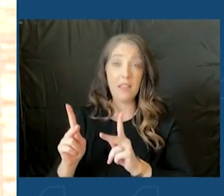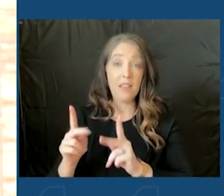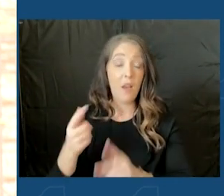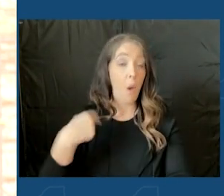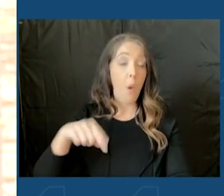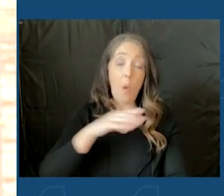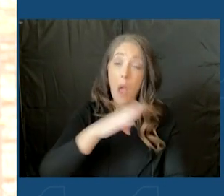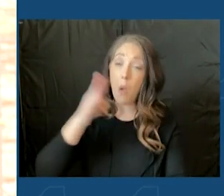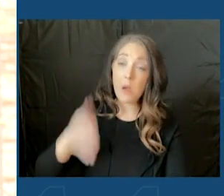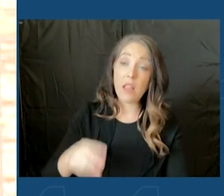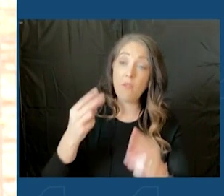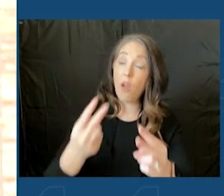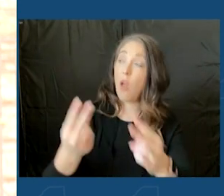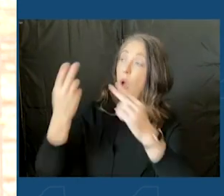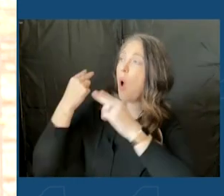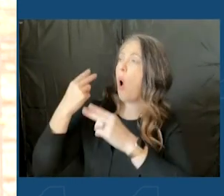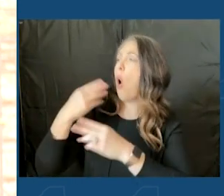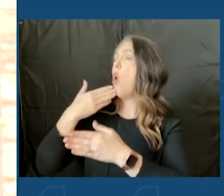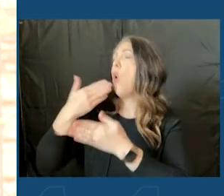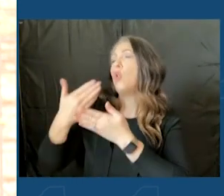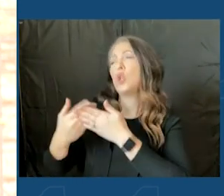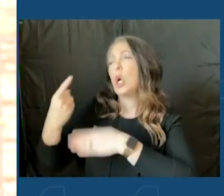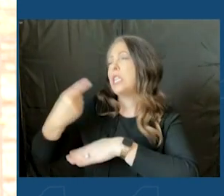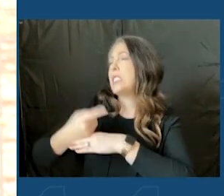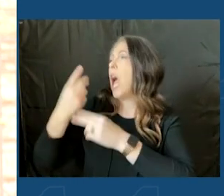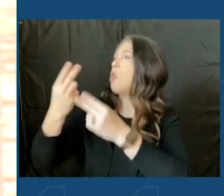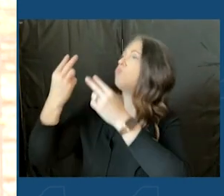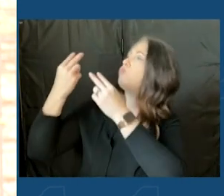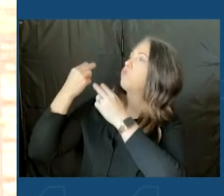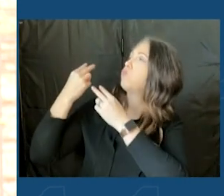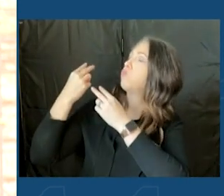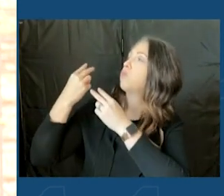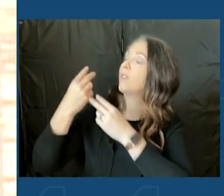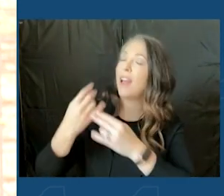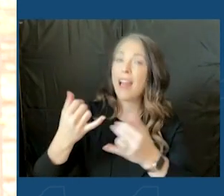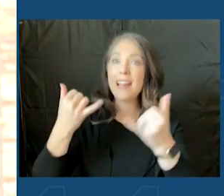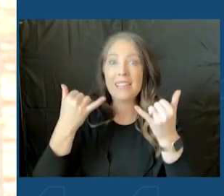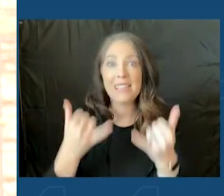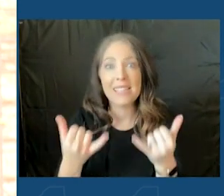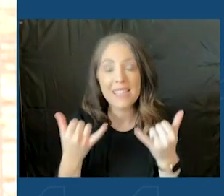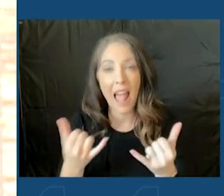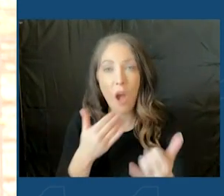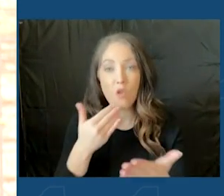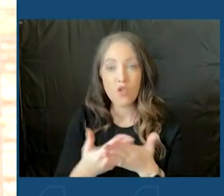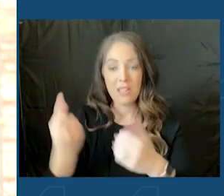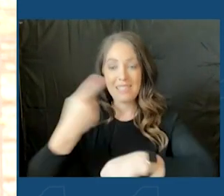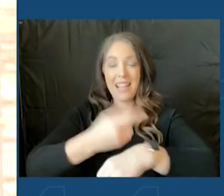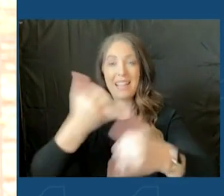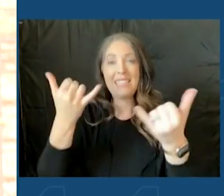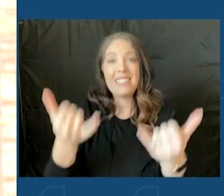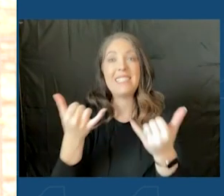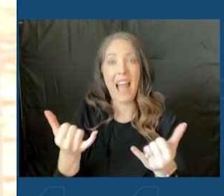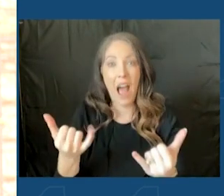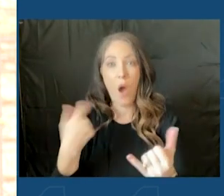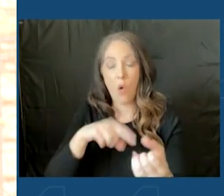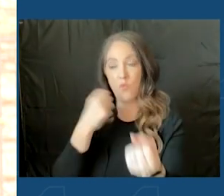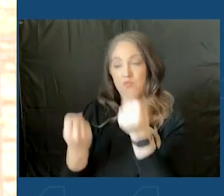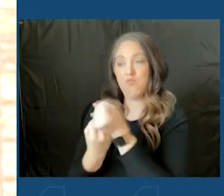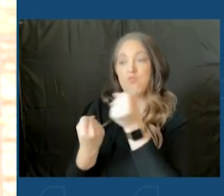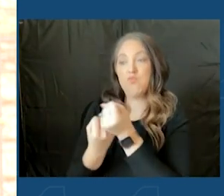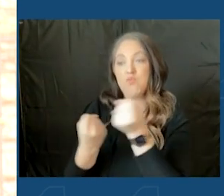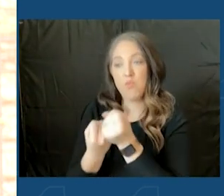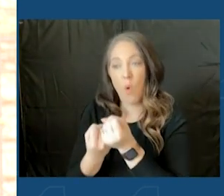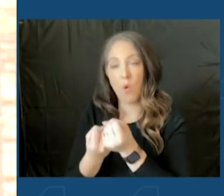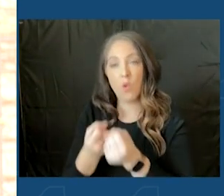talk about the good old days of manufacturing in New York, because those days are here. And we are going to supercharge it with what's going on here today. You